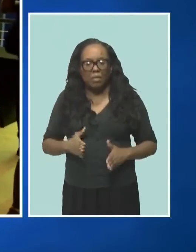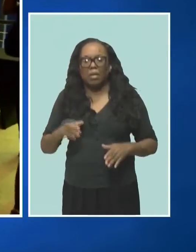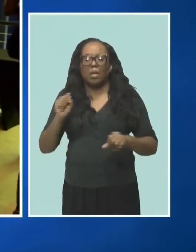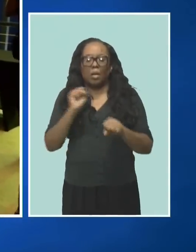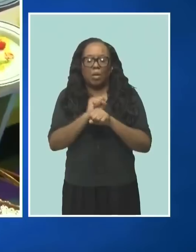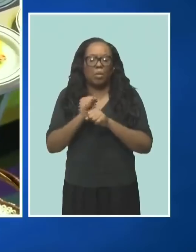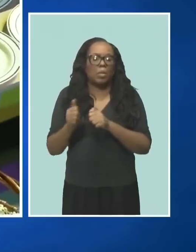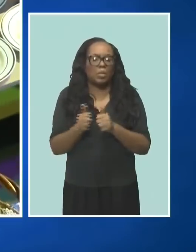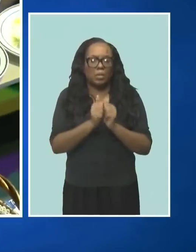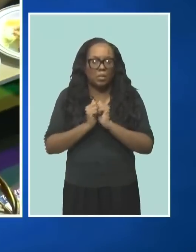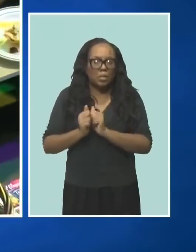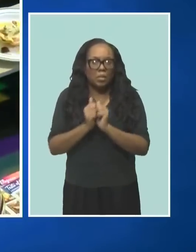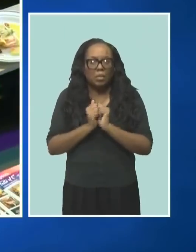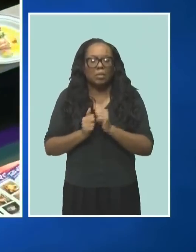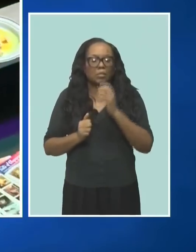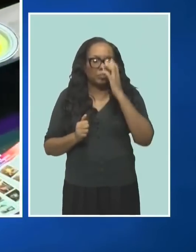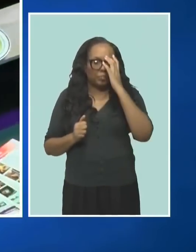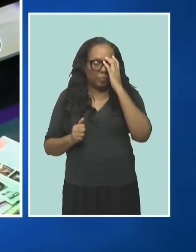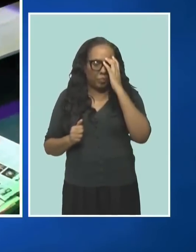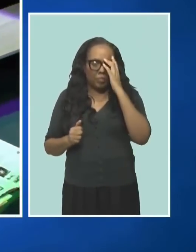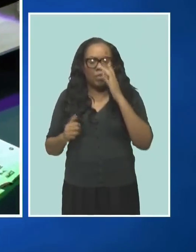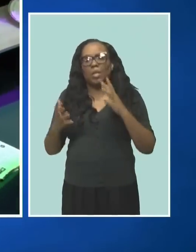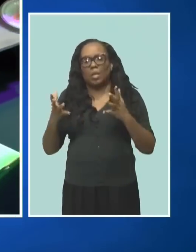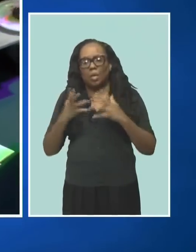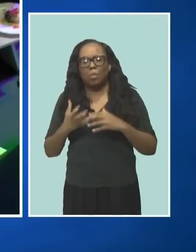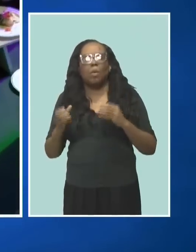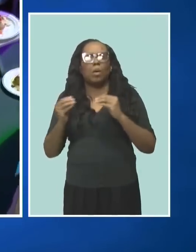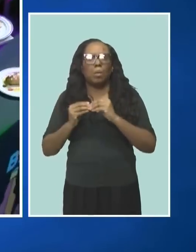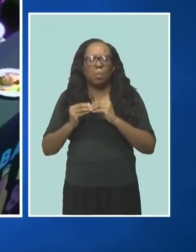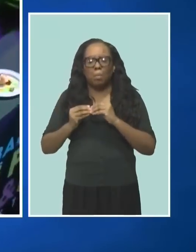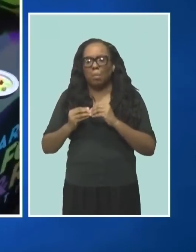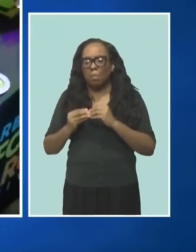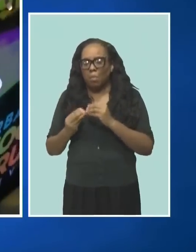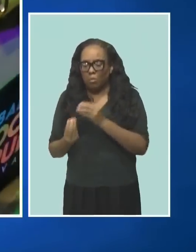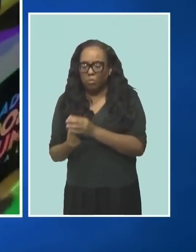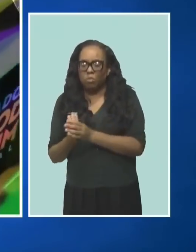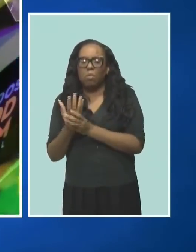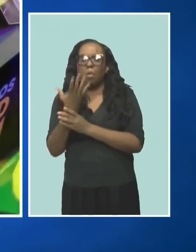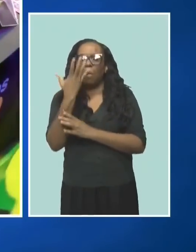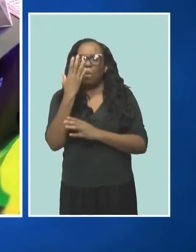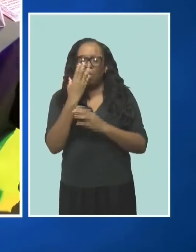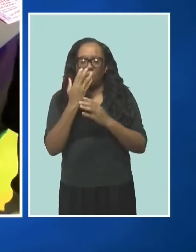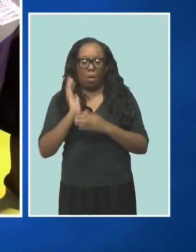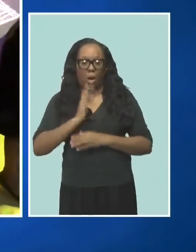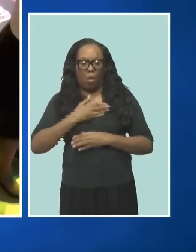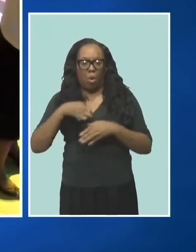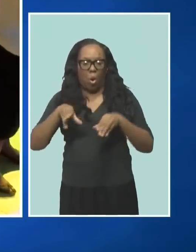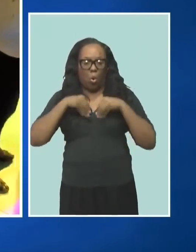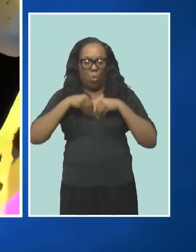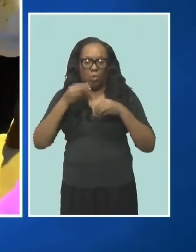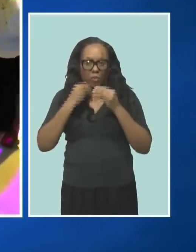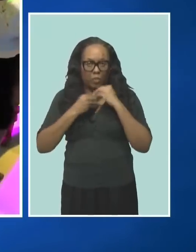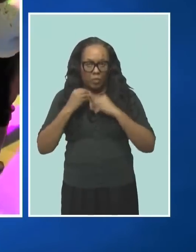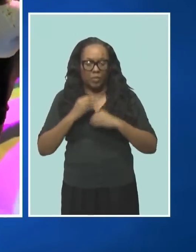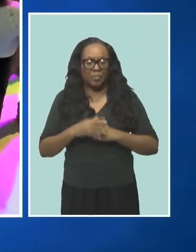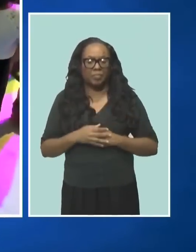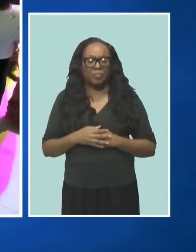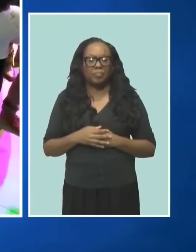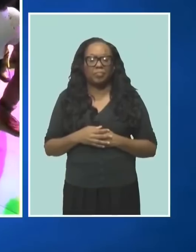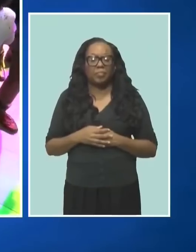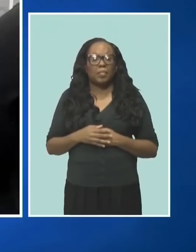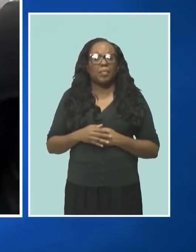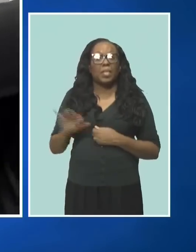together so we can get more from farm to table concepts in Barbados. Mr. Cumberbatch, the team manager for the